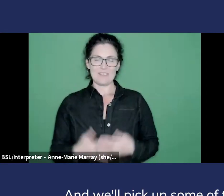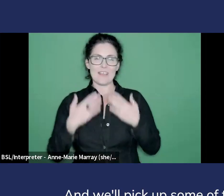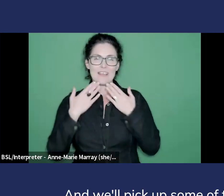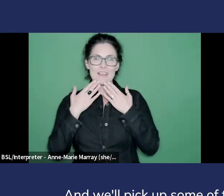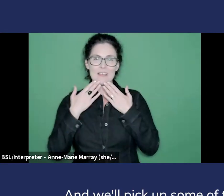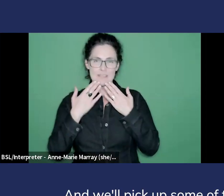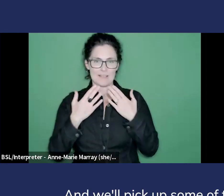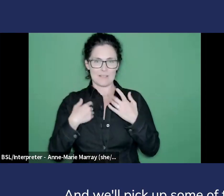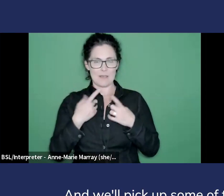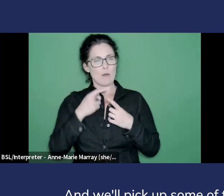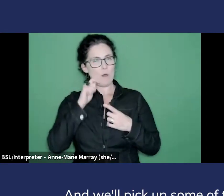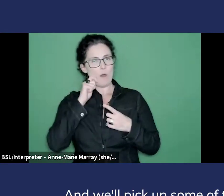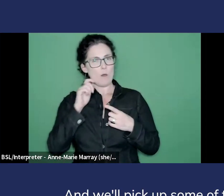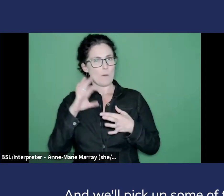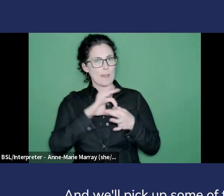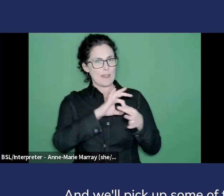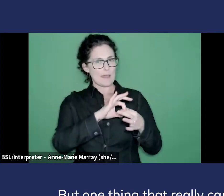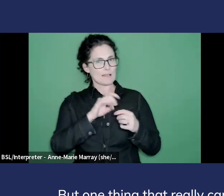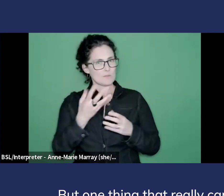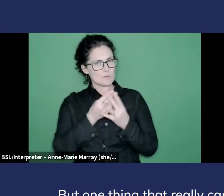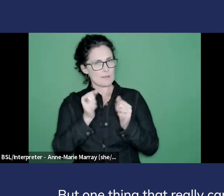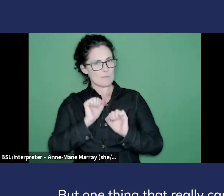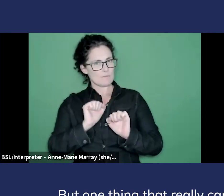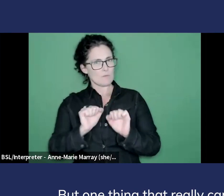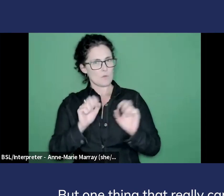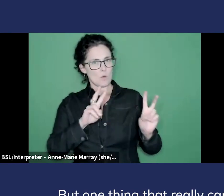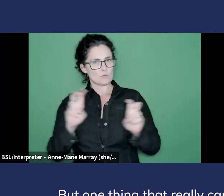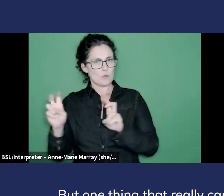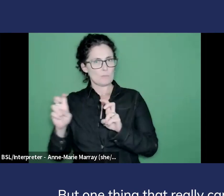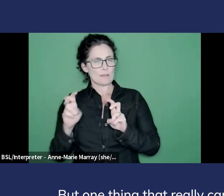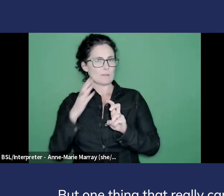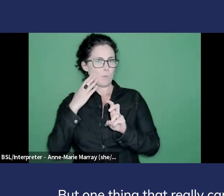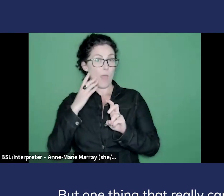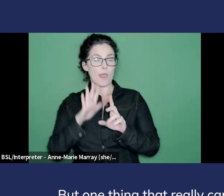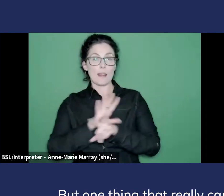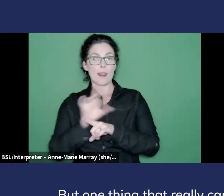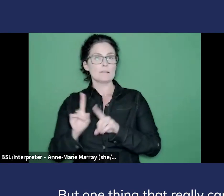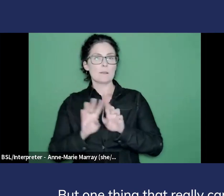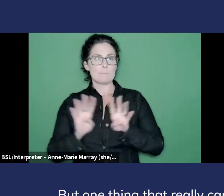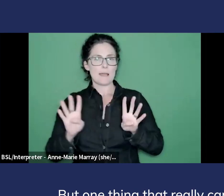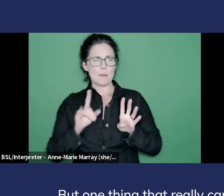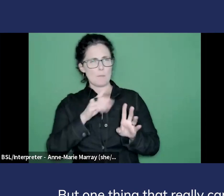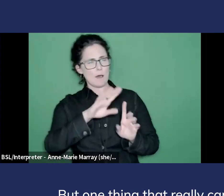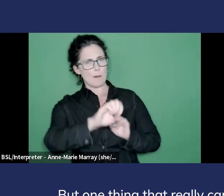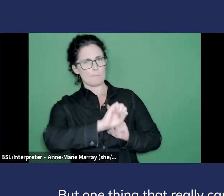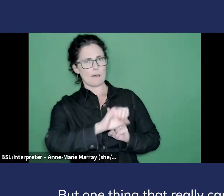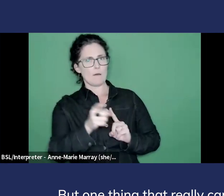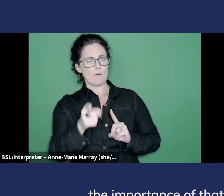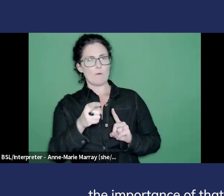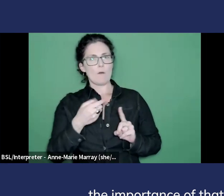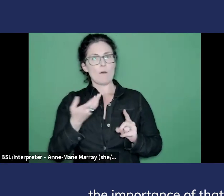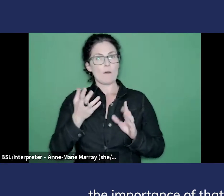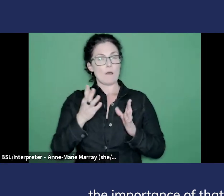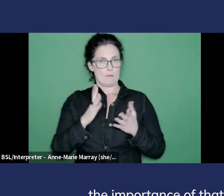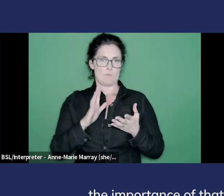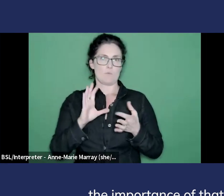things that you were just talking about in the panel discussion. But one thing that really came across to me was echoing from Grace's talk,